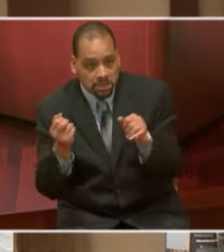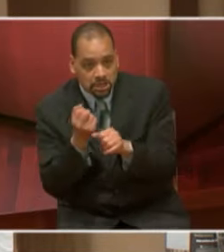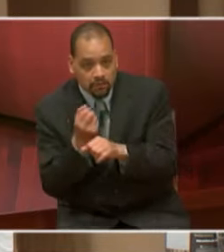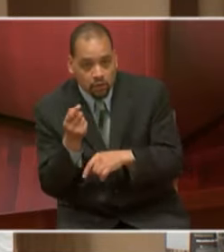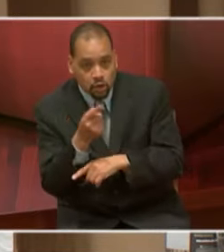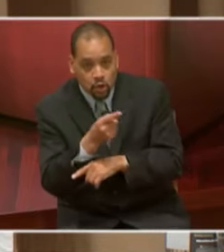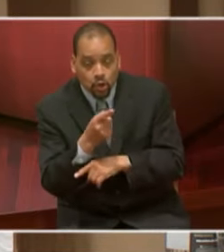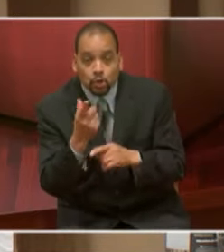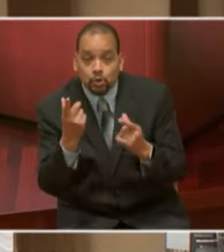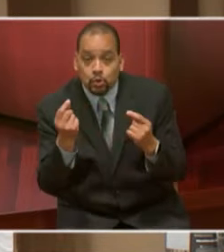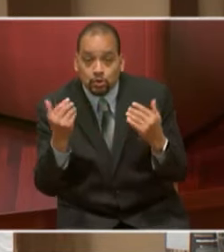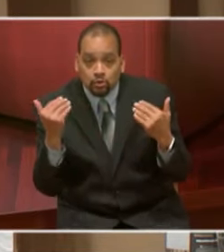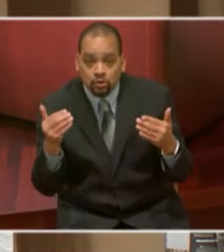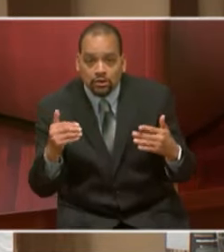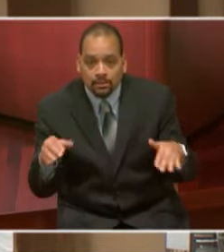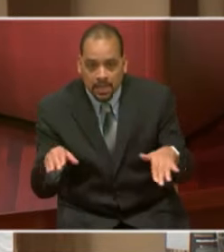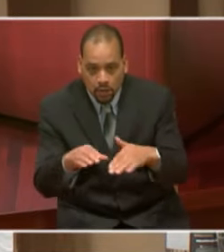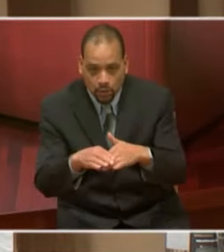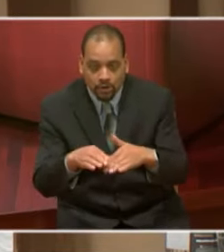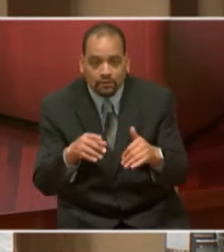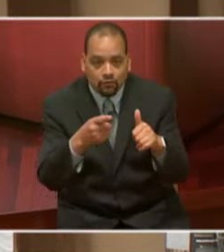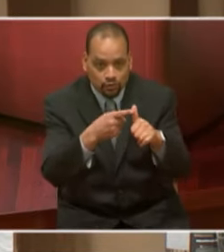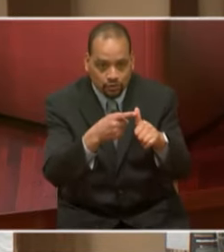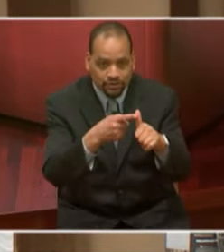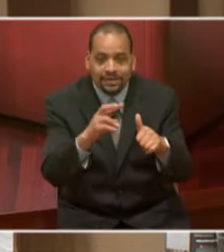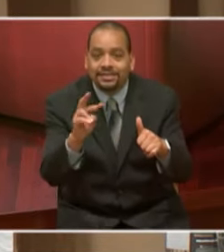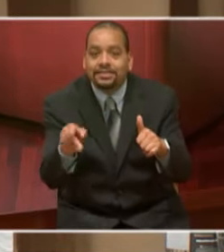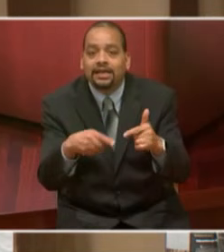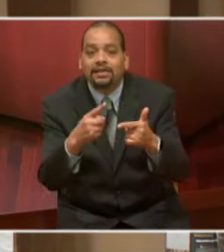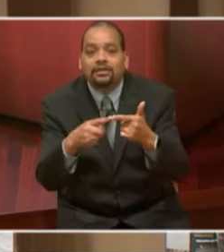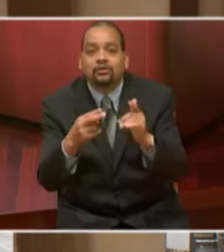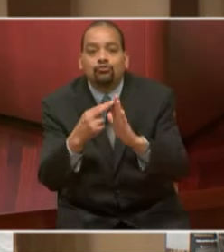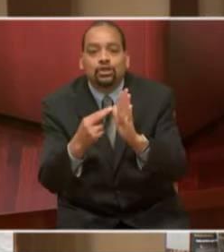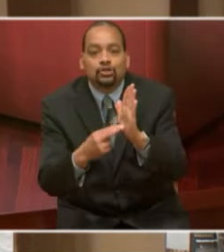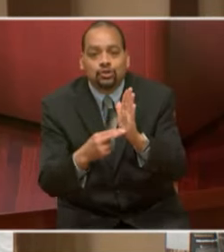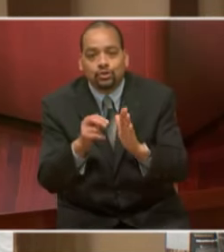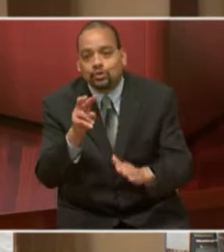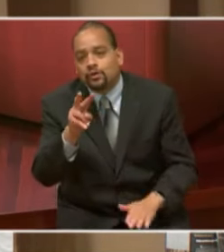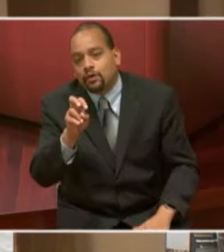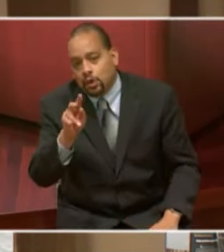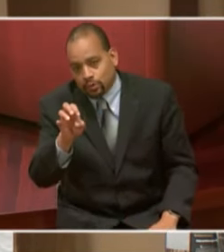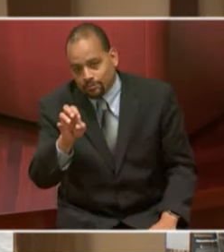sorry, excuse me, pardon me.